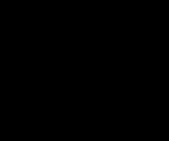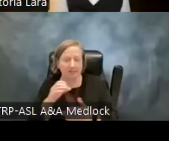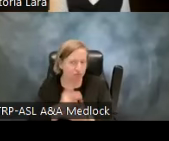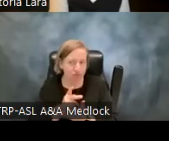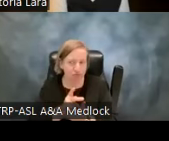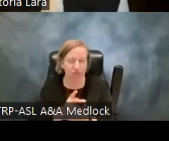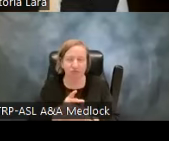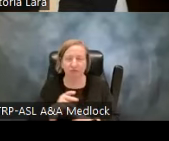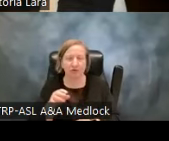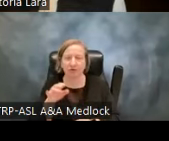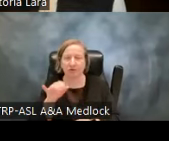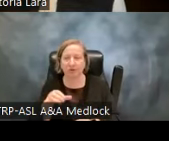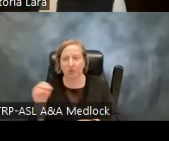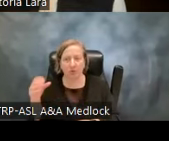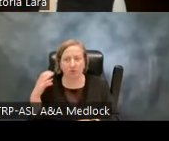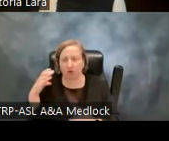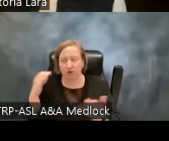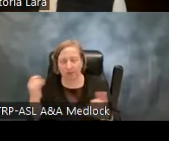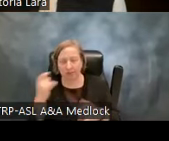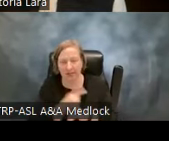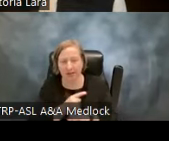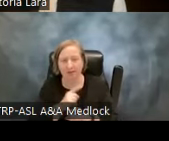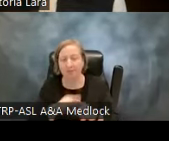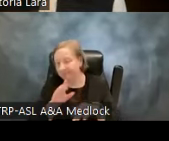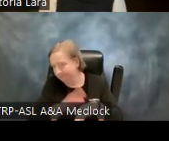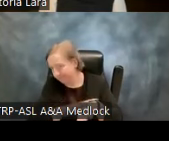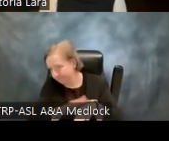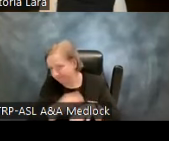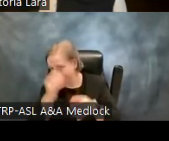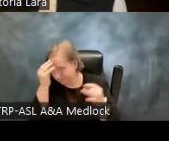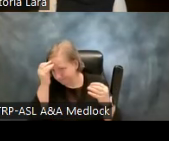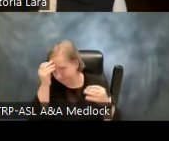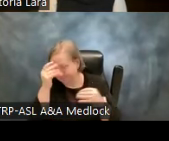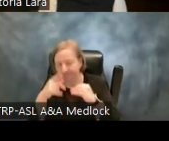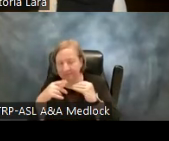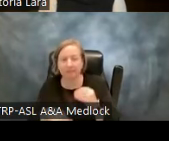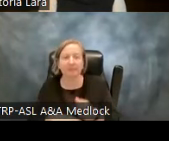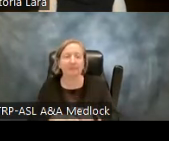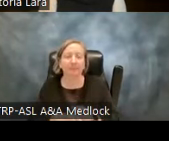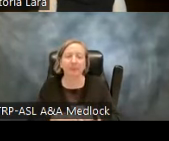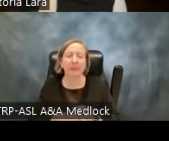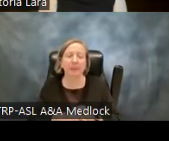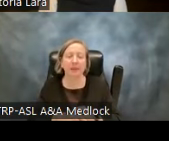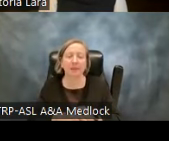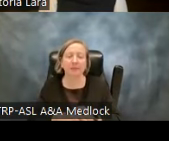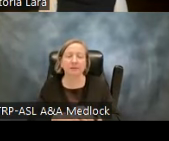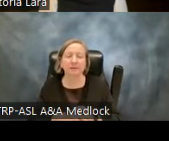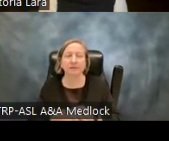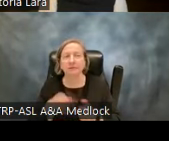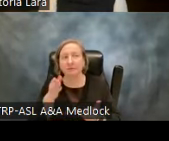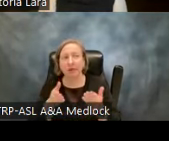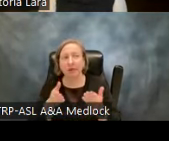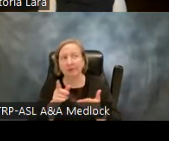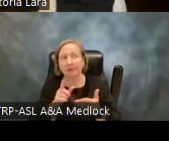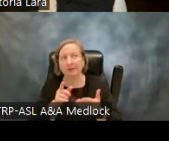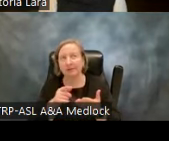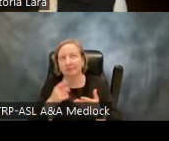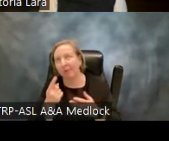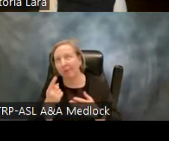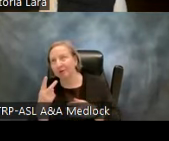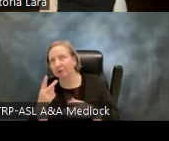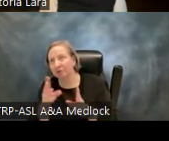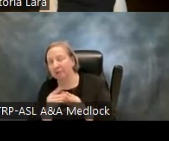those co-chairs today, but it is a heads up that it's coming. Coming in probably 1 to 2 meetings,